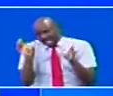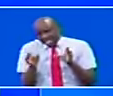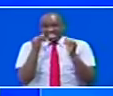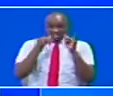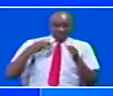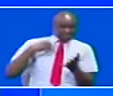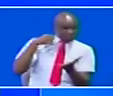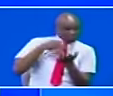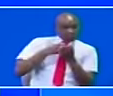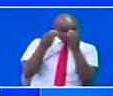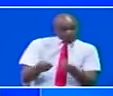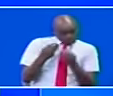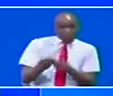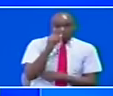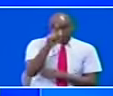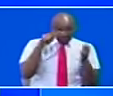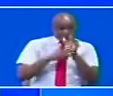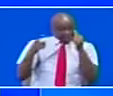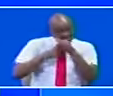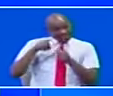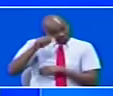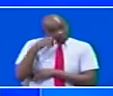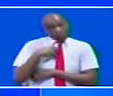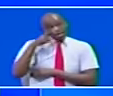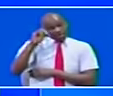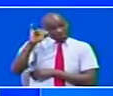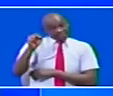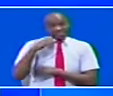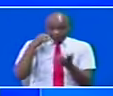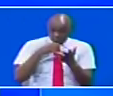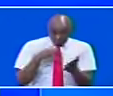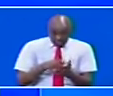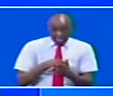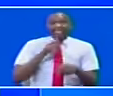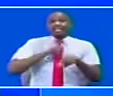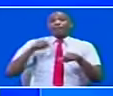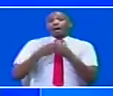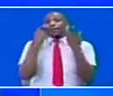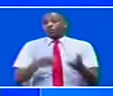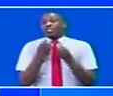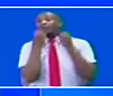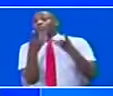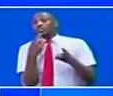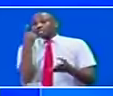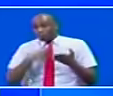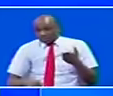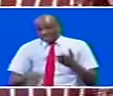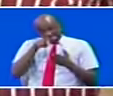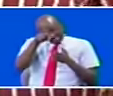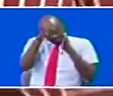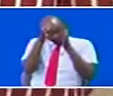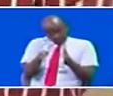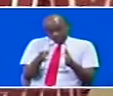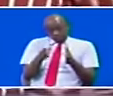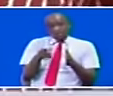in the siphoning of the 1.6 billion Kenya shillings from the National Youth Service. This comes after details emerged that Sing’oei Murkomen and